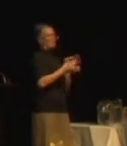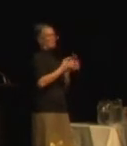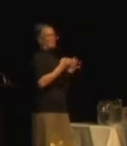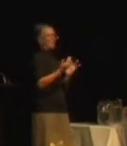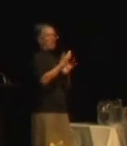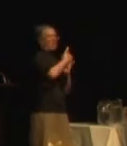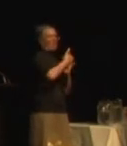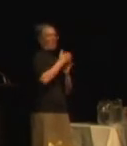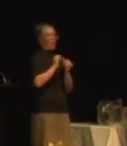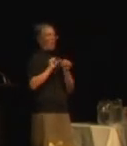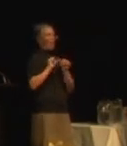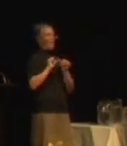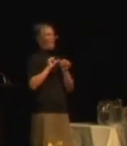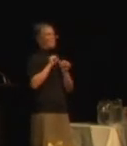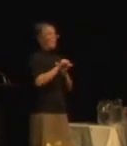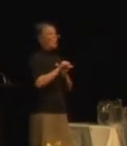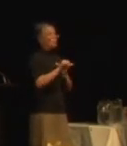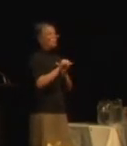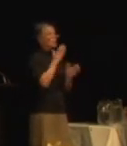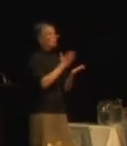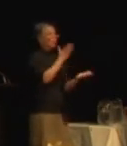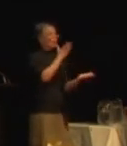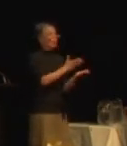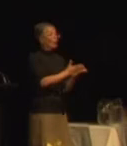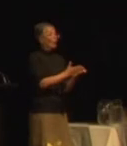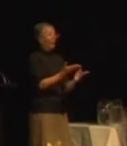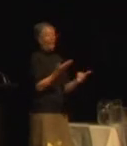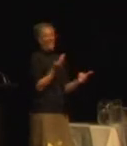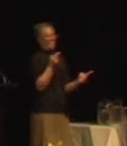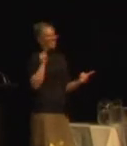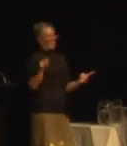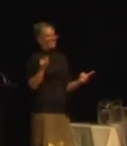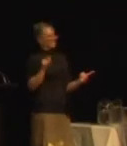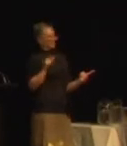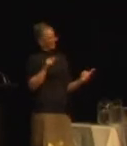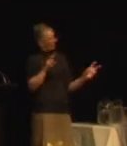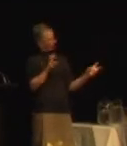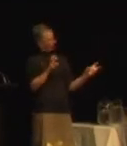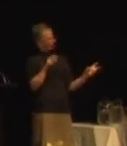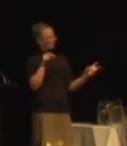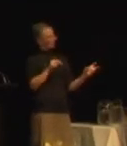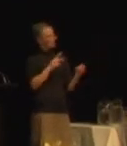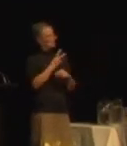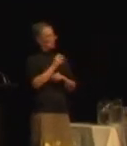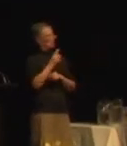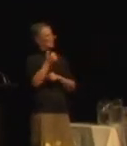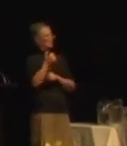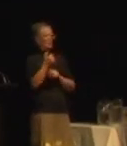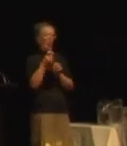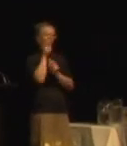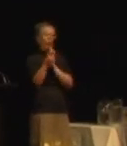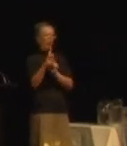with a hyphen, was Oxford Dictionary's 2016 word of the year, there are pre-internet truths that still